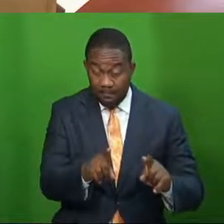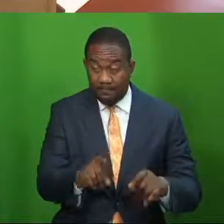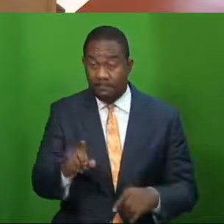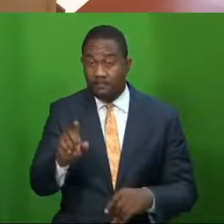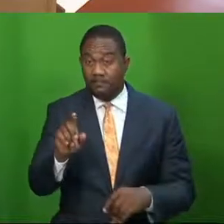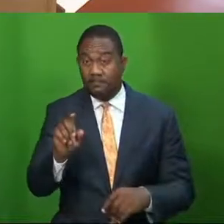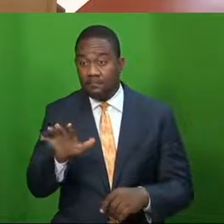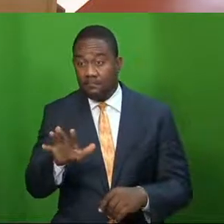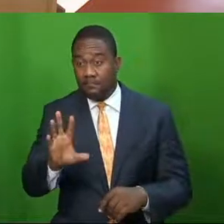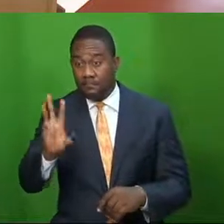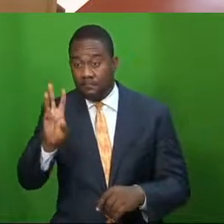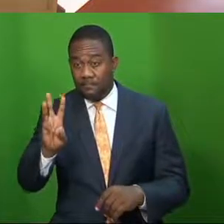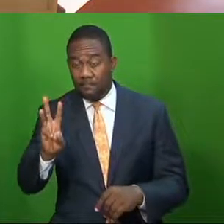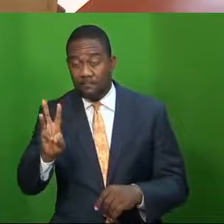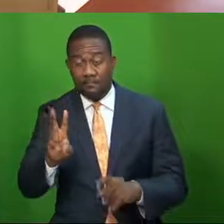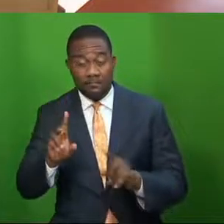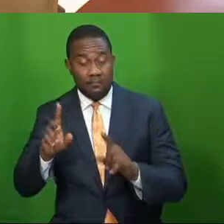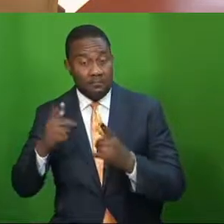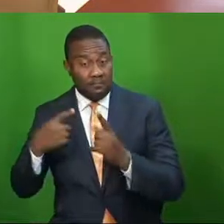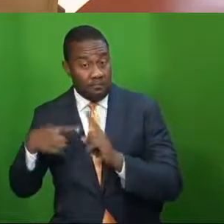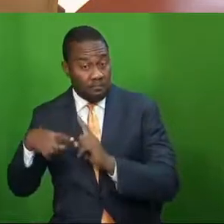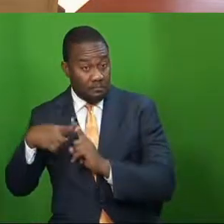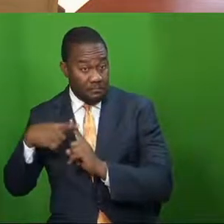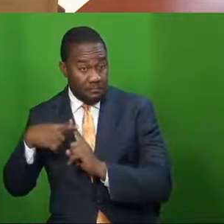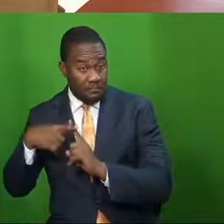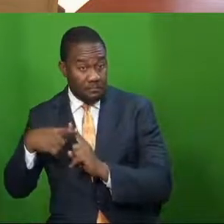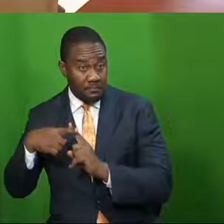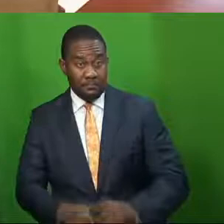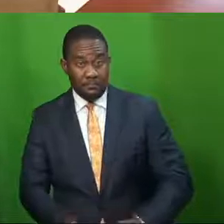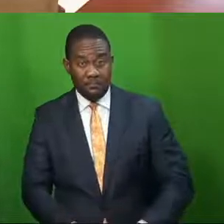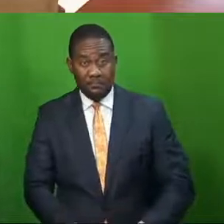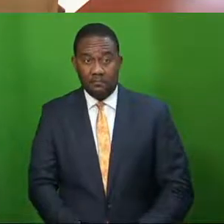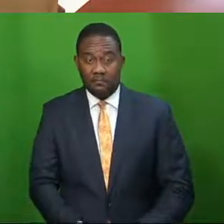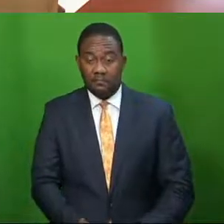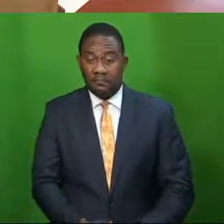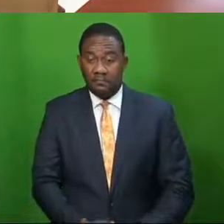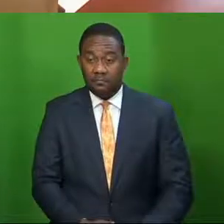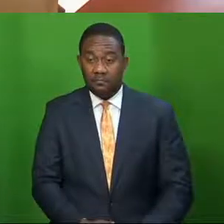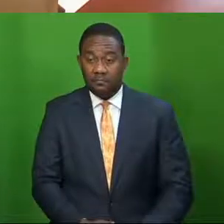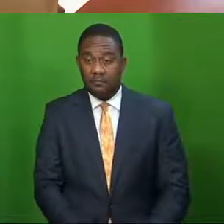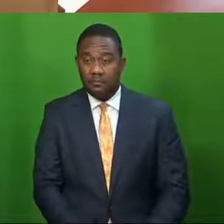Page 7, paragraph 3 of point 5.